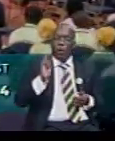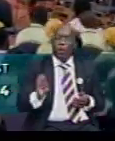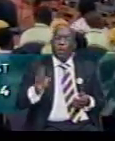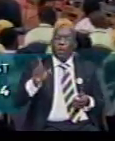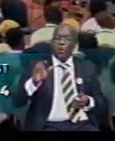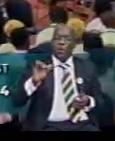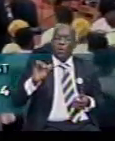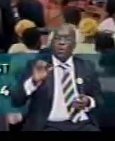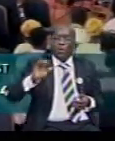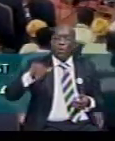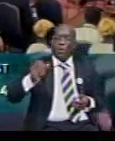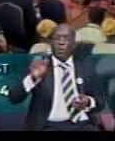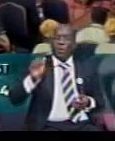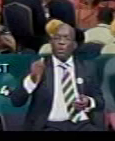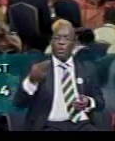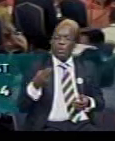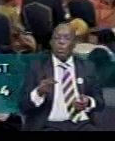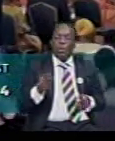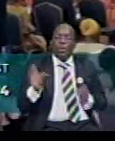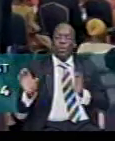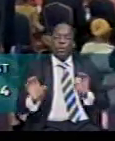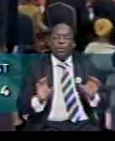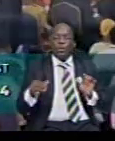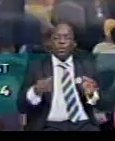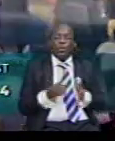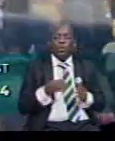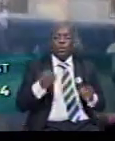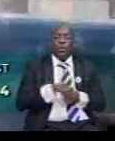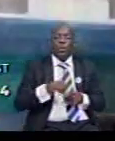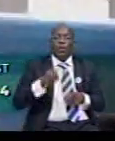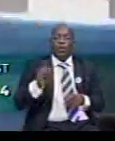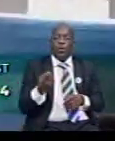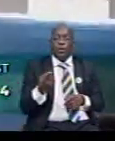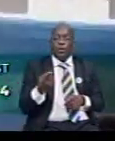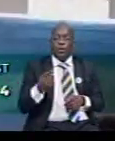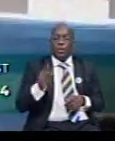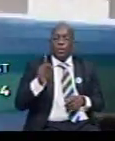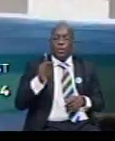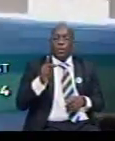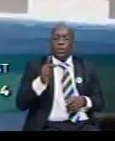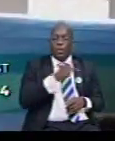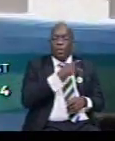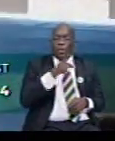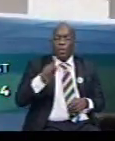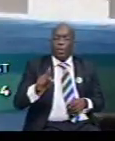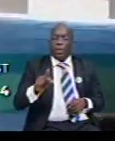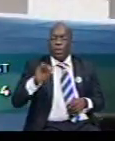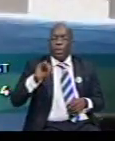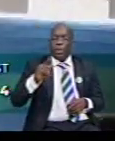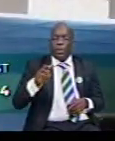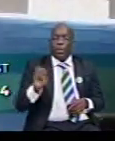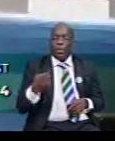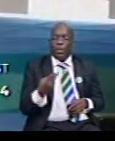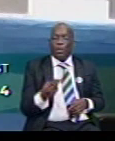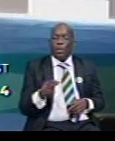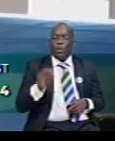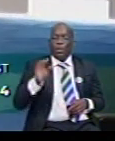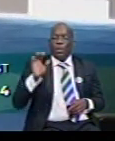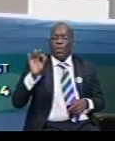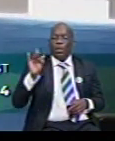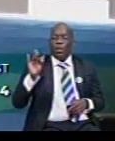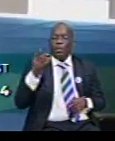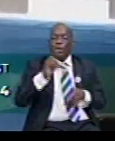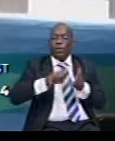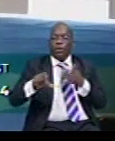Kings chapter 18. In 1 Kings chapter 18, reading from verse 21. In verse 21,